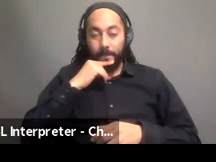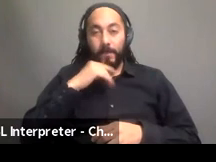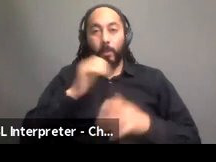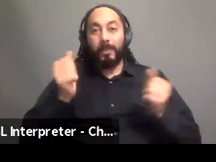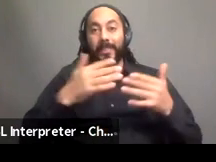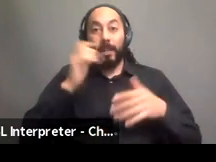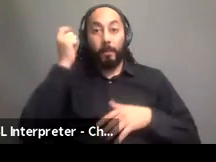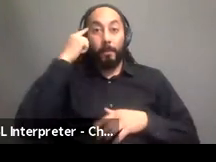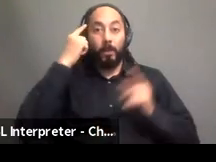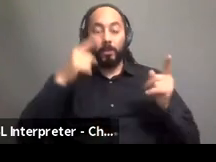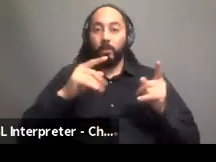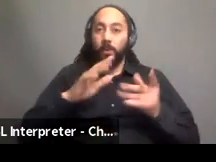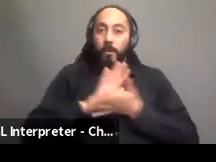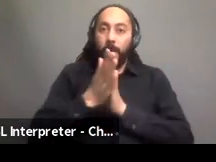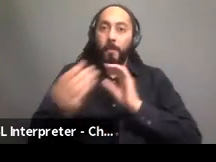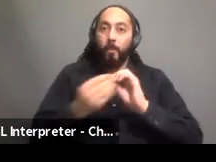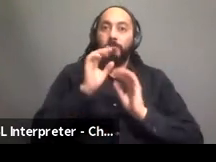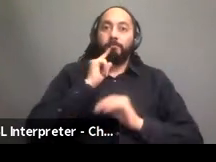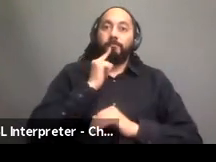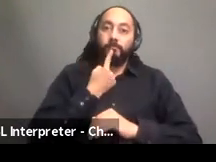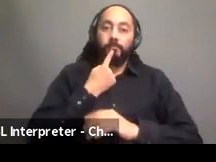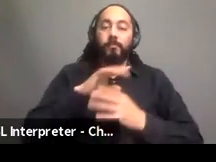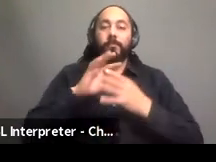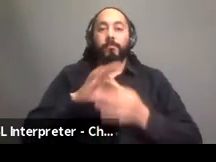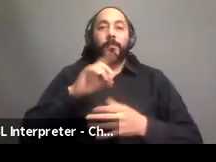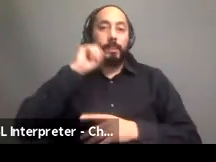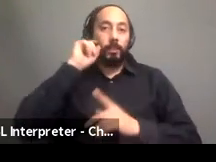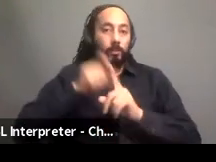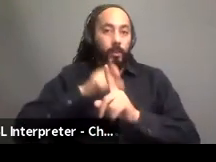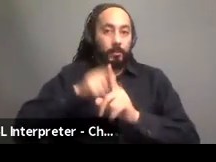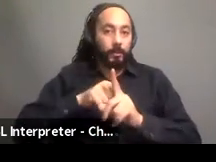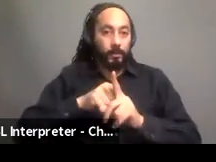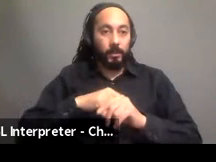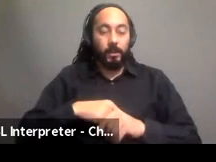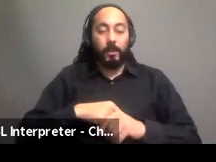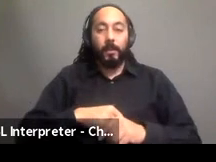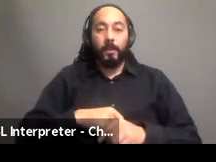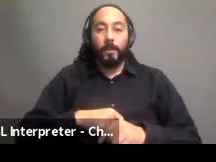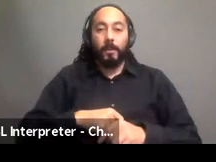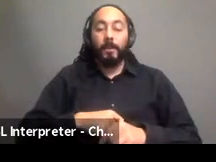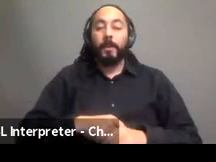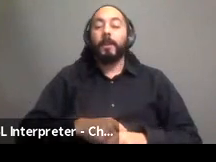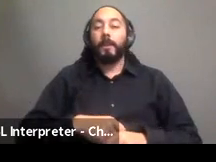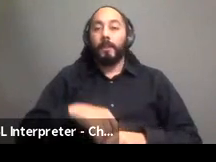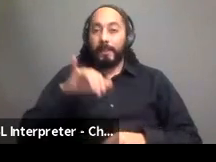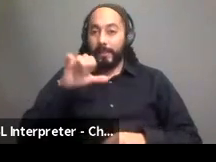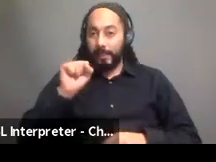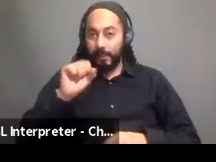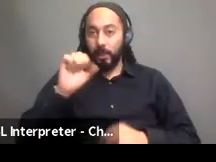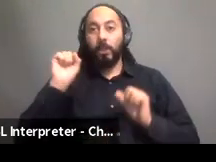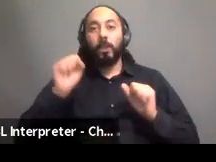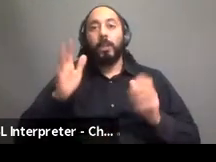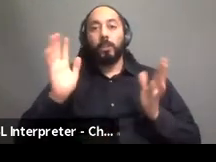taking things a bit more serious. Yes, absolutely. You're always welcome to speak, to share about